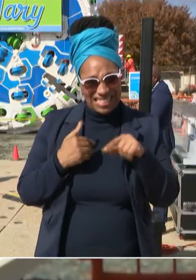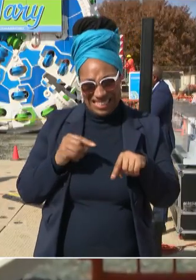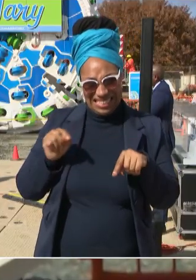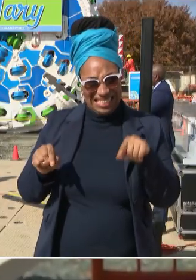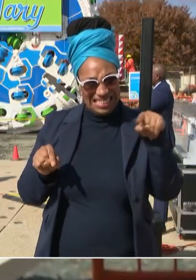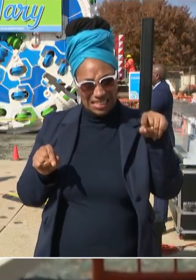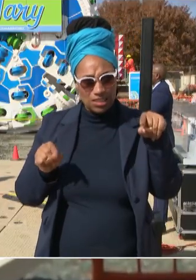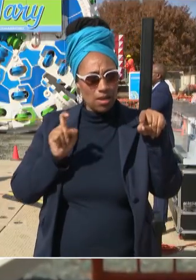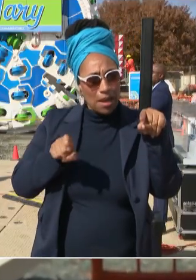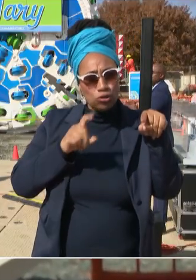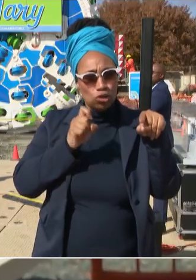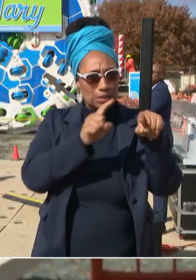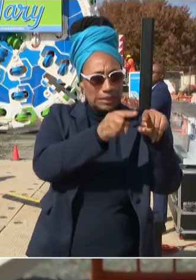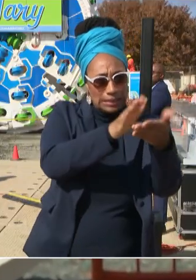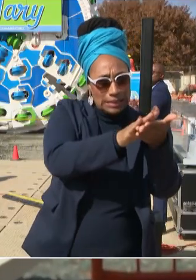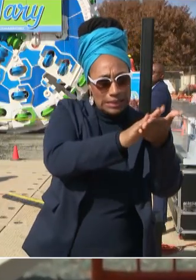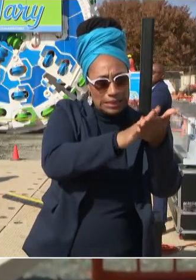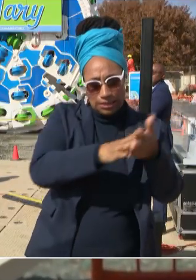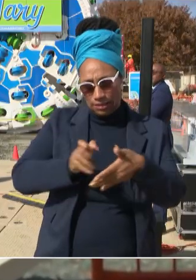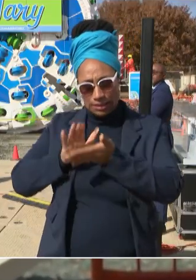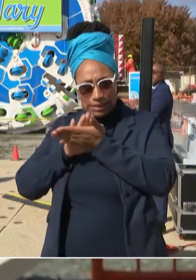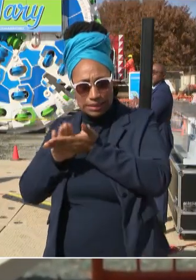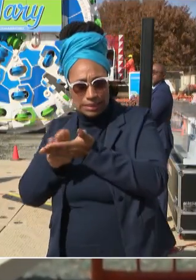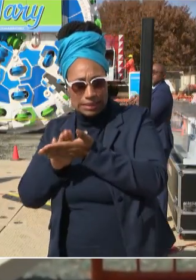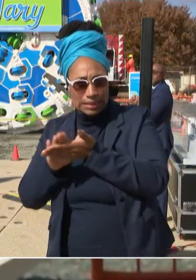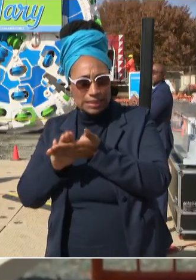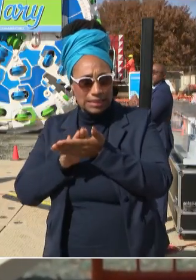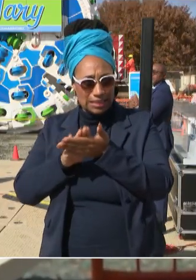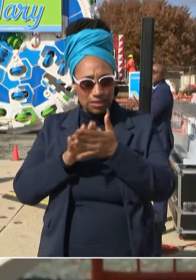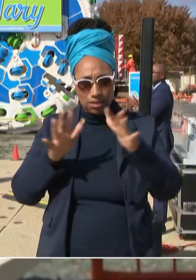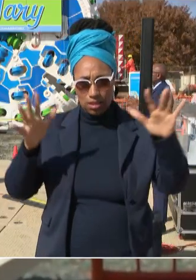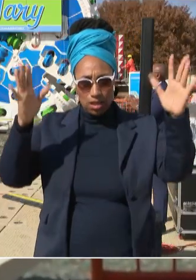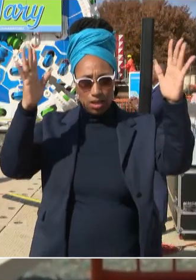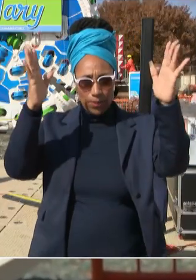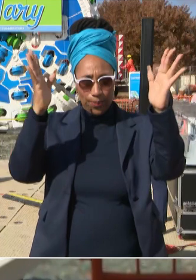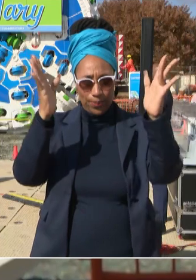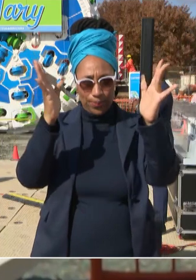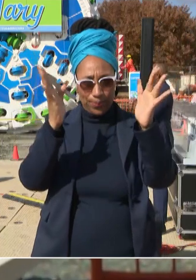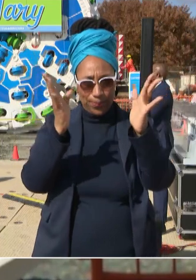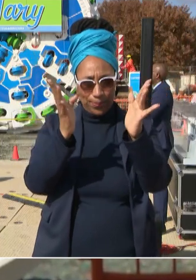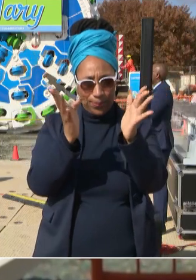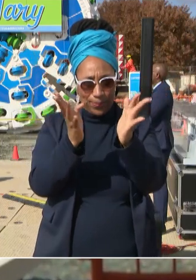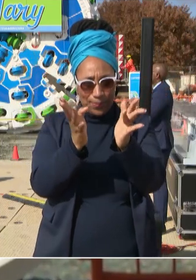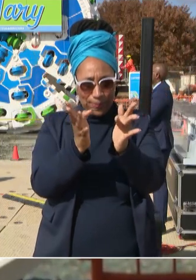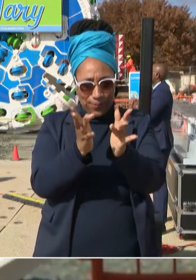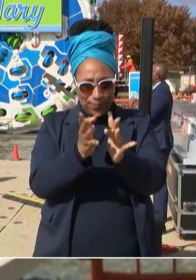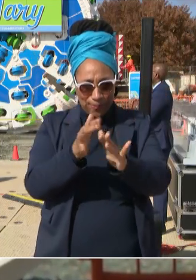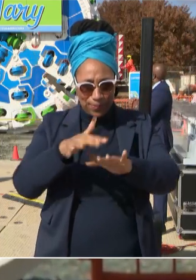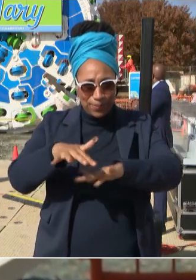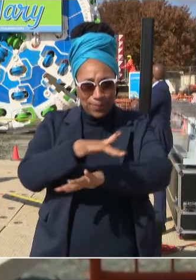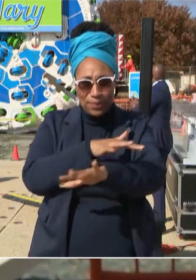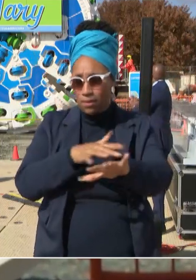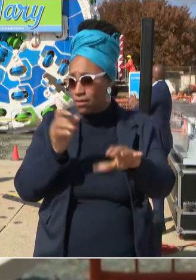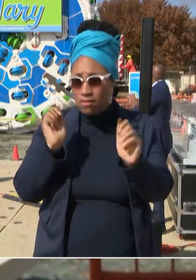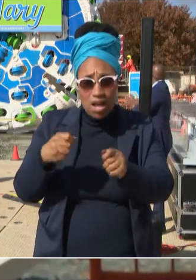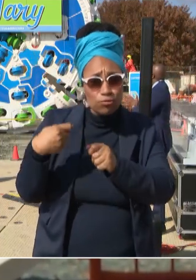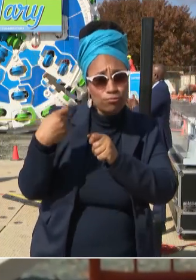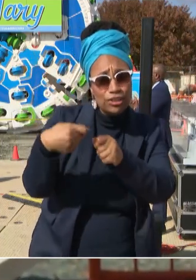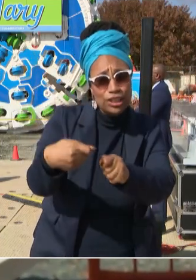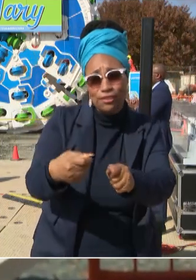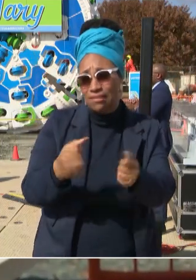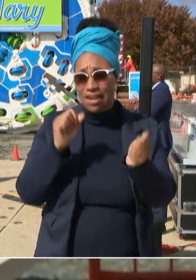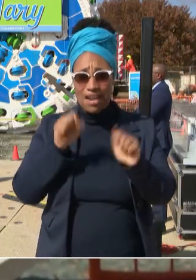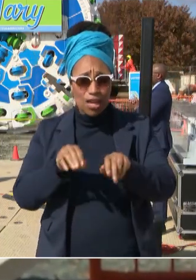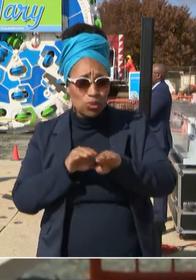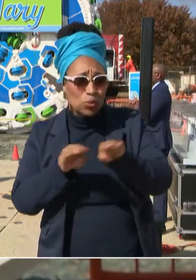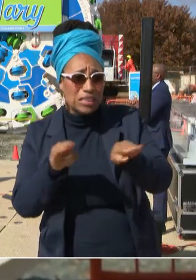making them navigable, a commitment to making them swimmable and fishable. And in 2025,